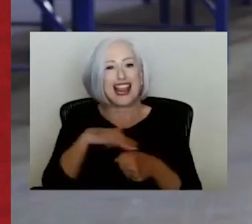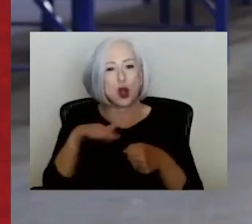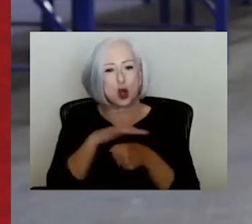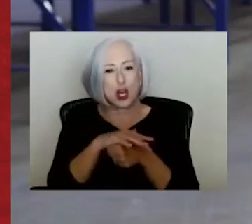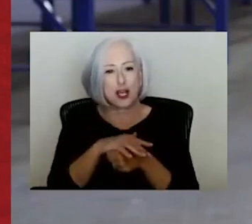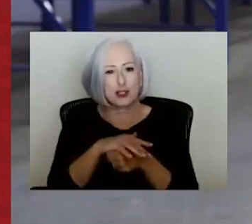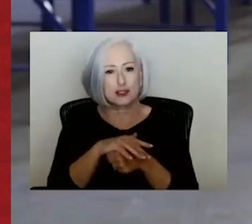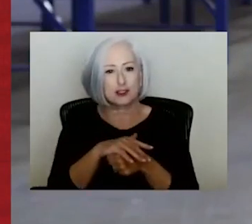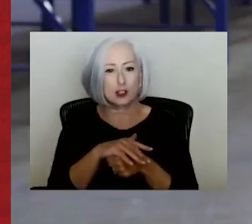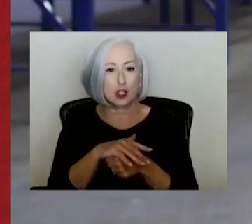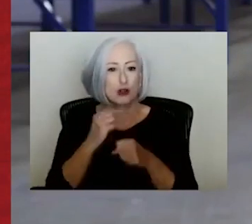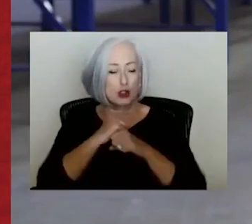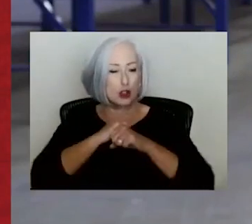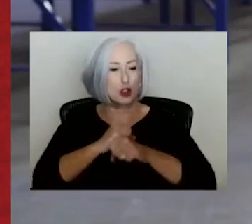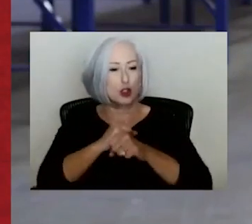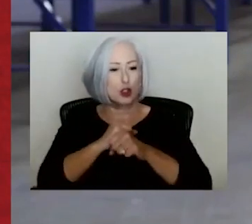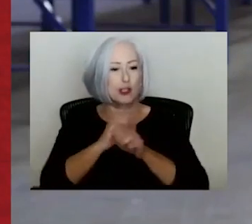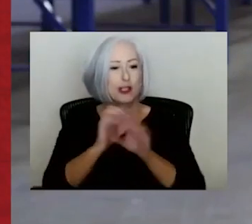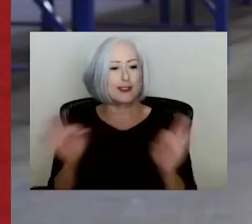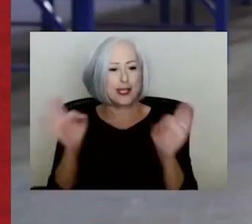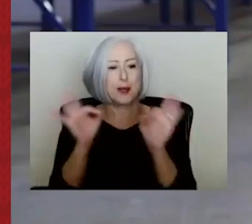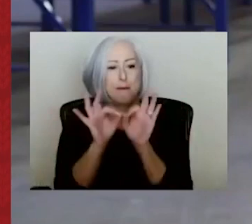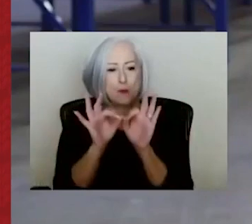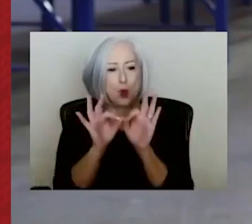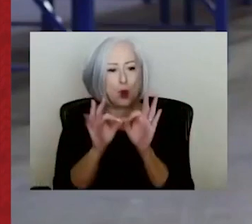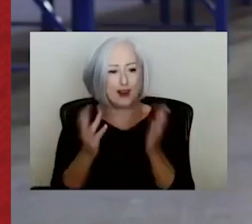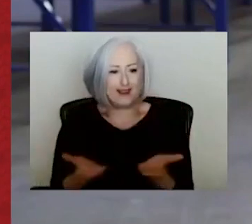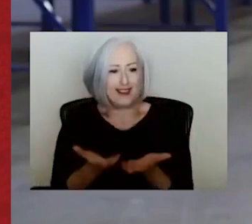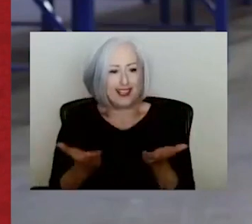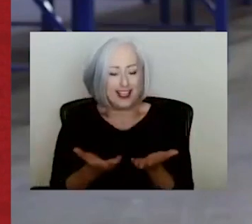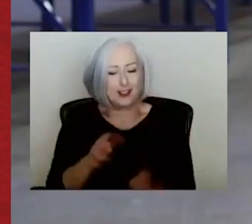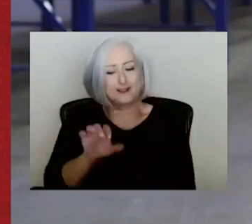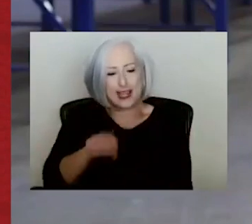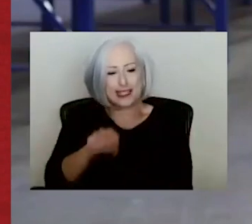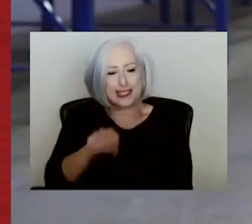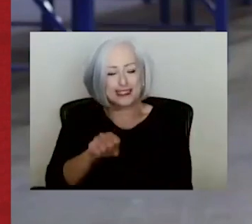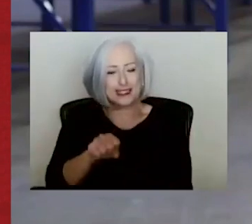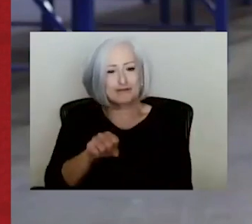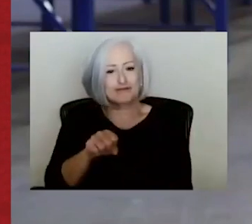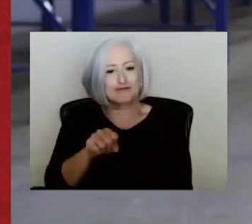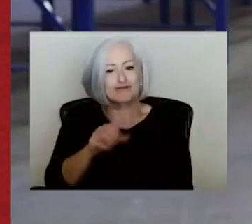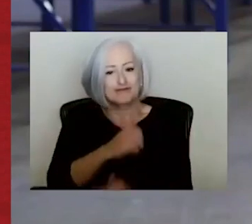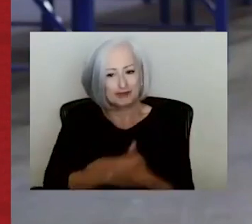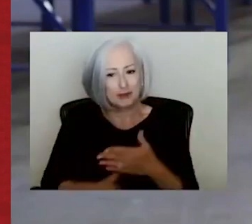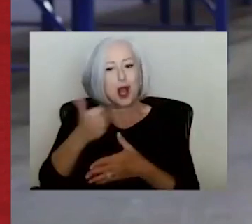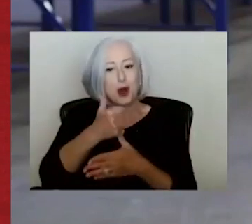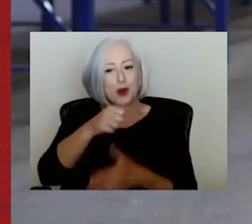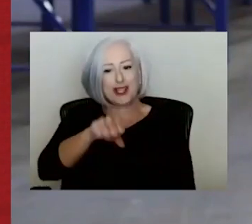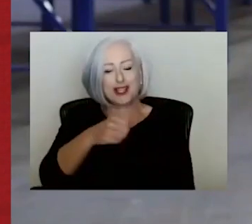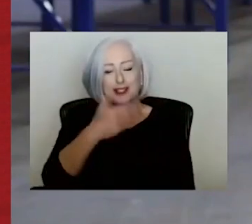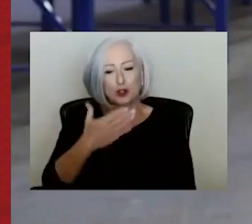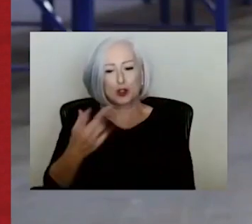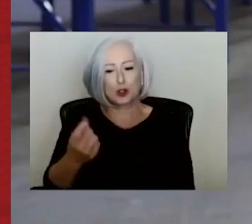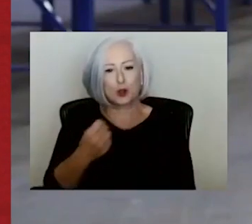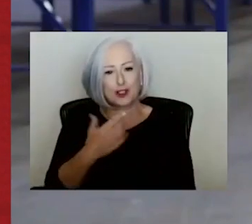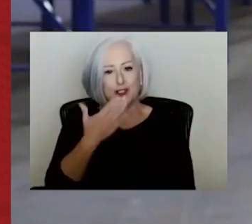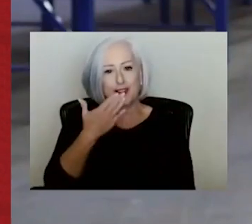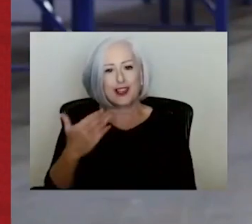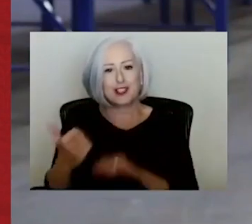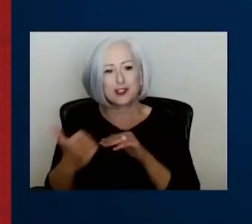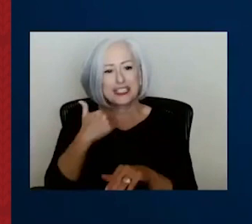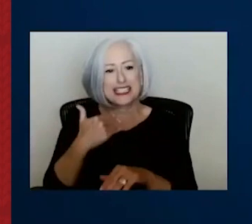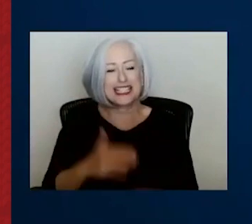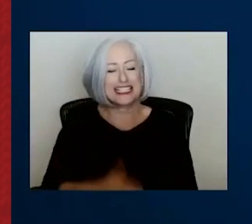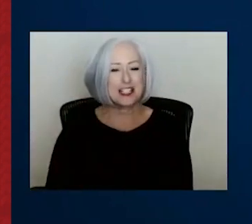so security is crucial, and that's very much at the top of our list, and that's a great question. So thanks for sending that in.